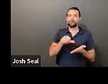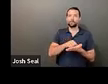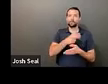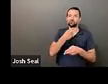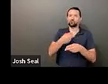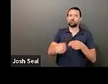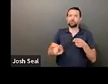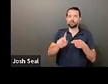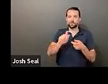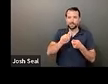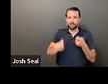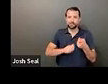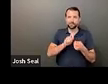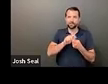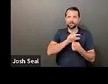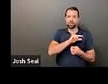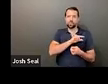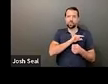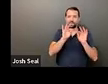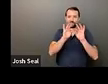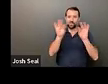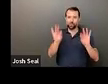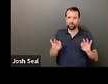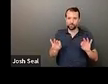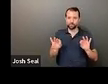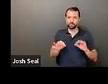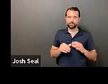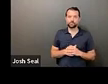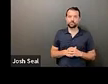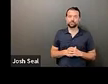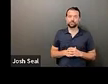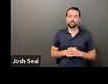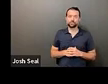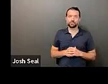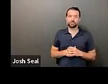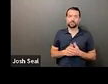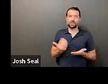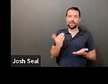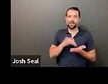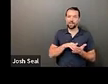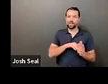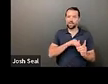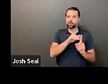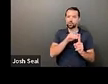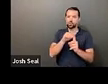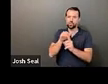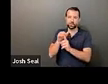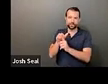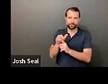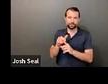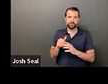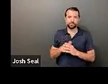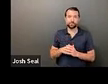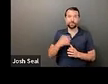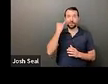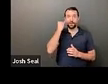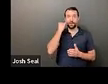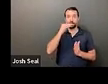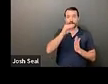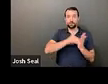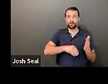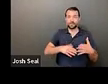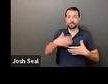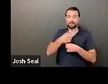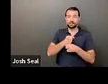forms, and this is one of them. And again, they're just reminders. So if you're filling out the summary of performance form, just